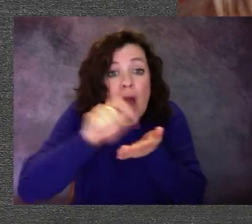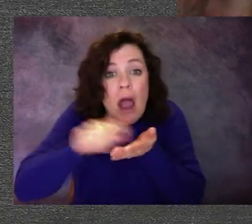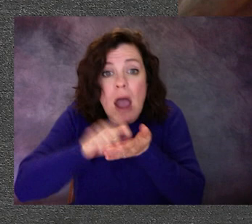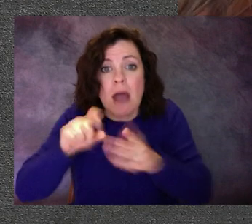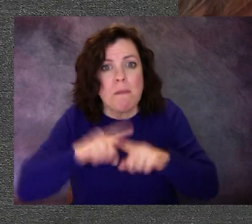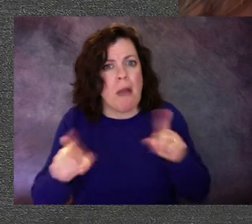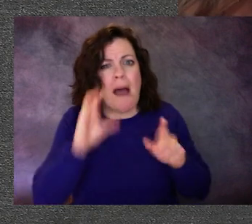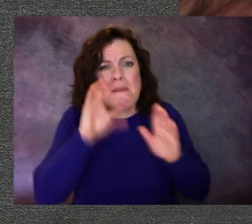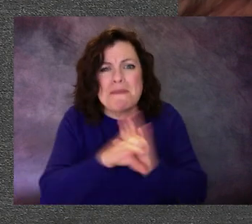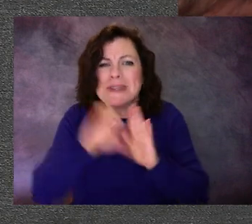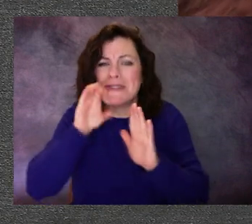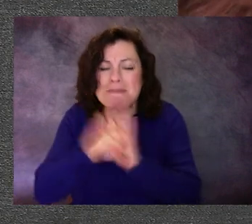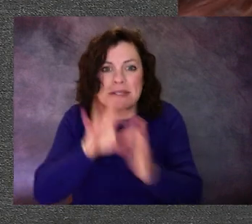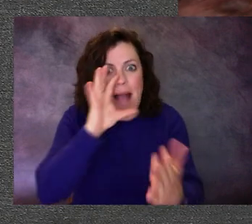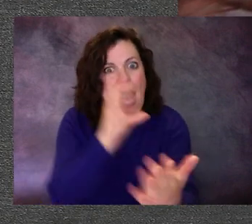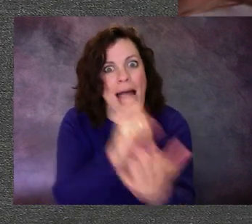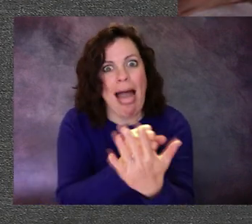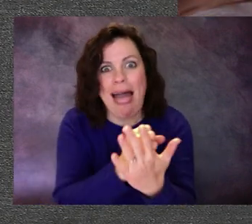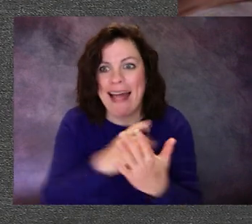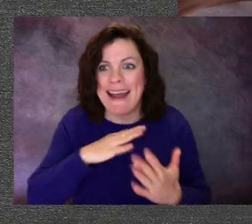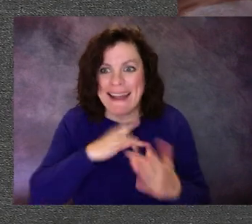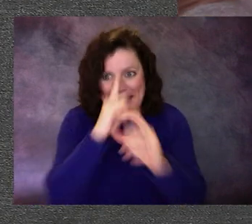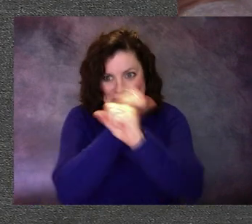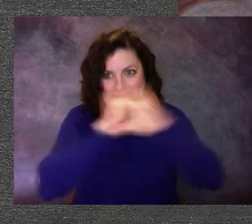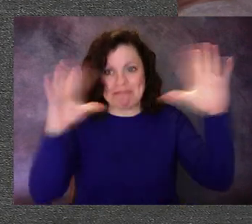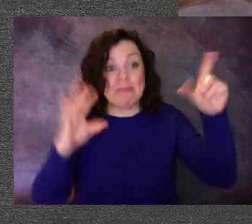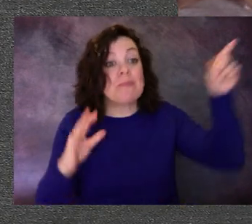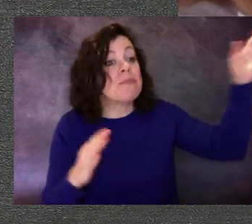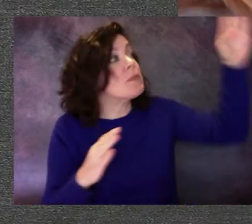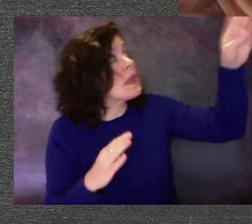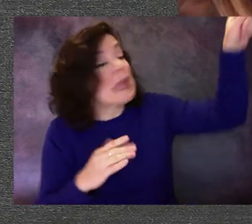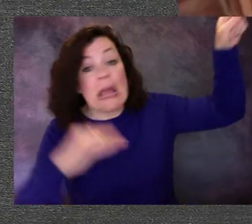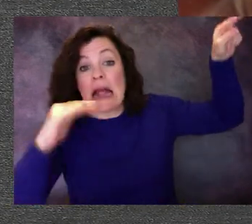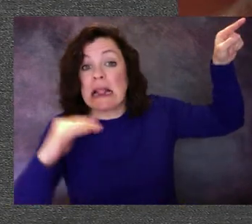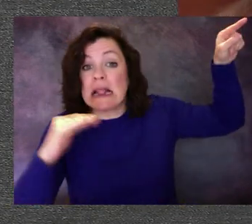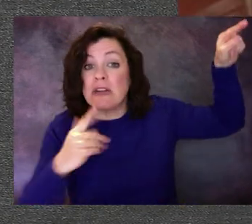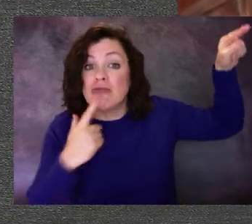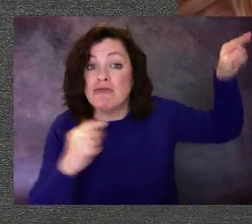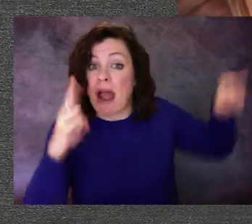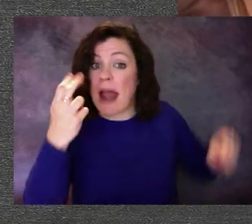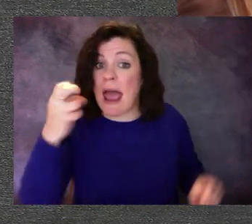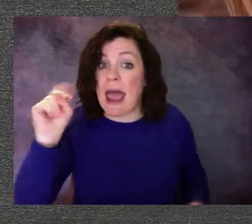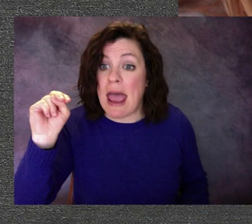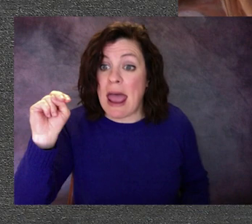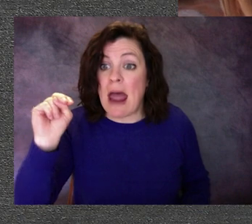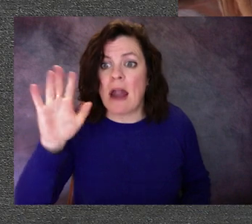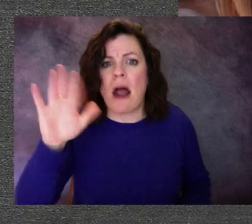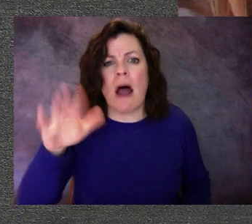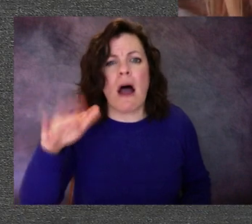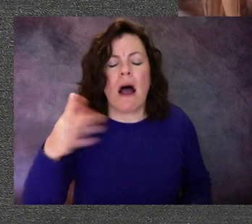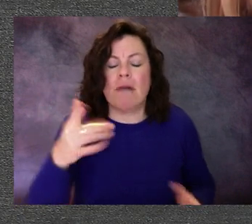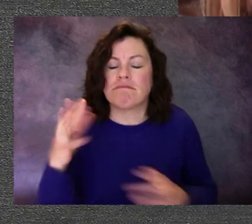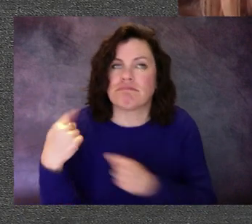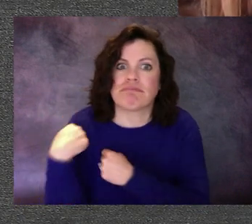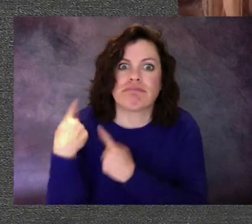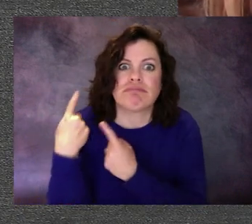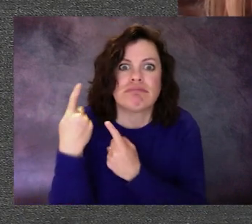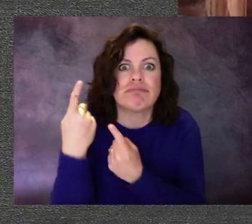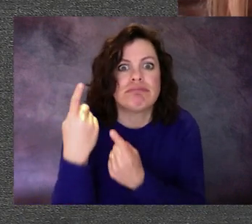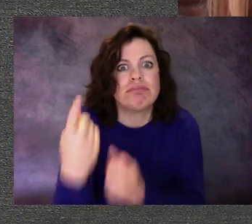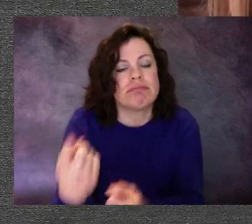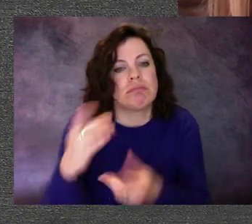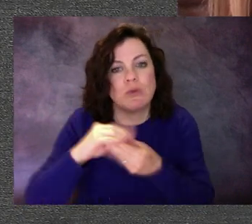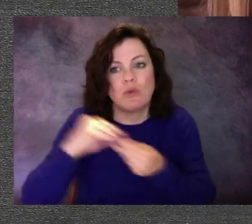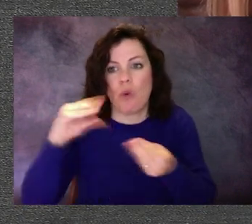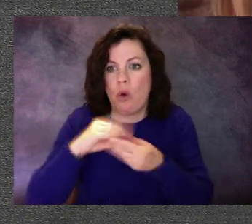pretty neat. And then I love The Little Red Hen because, well, that's a classic. I've had that for a lot of years. It stood the